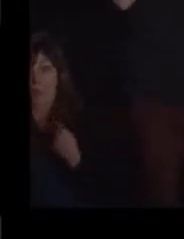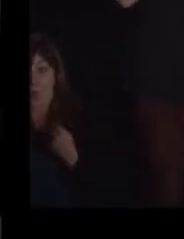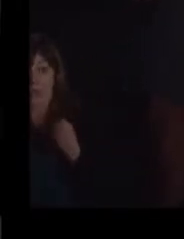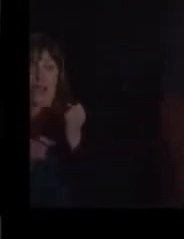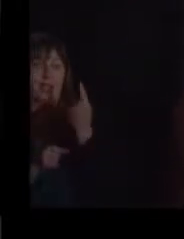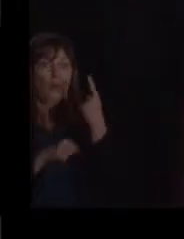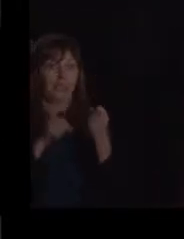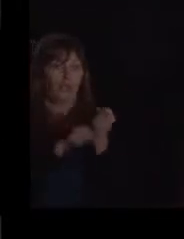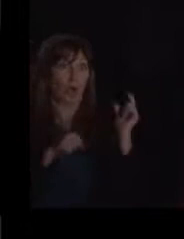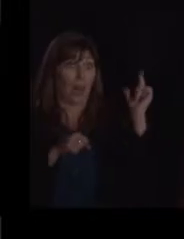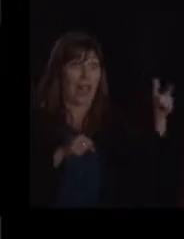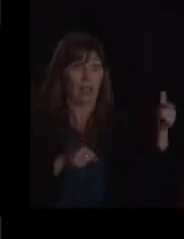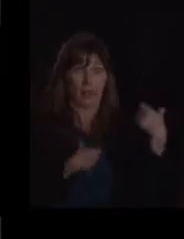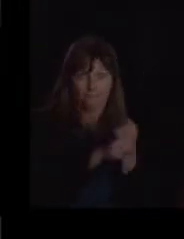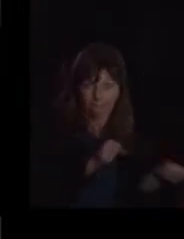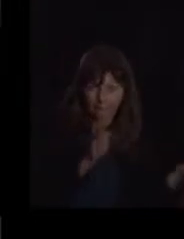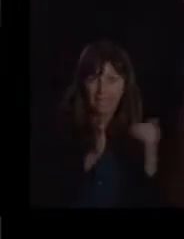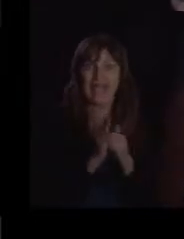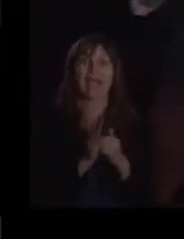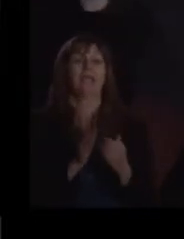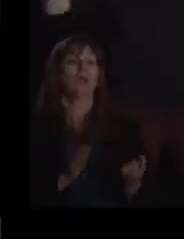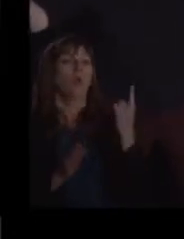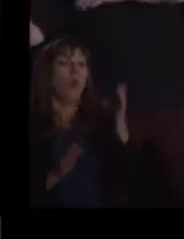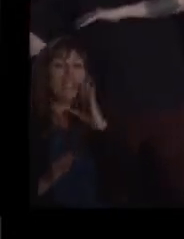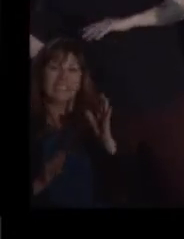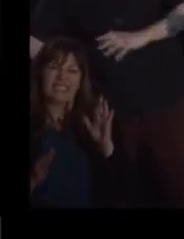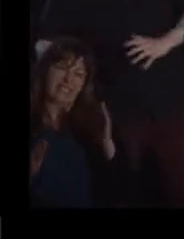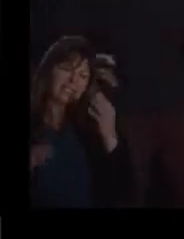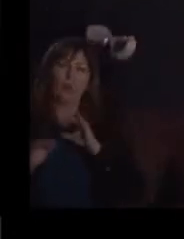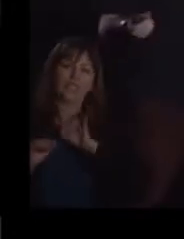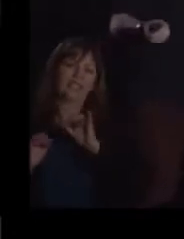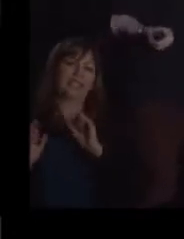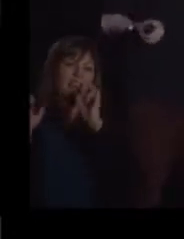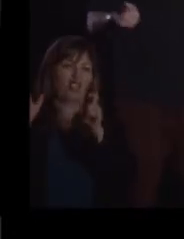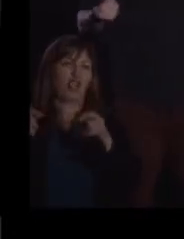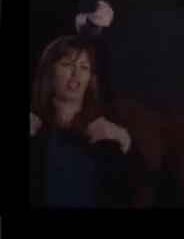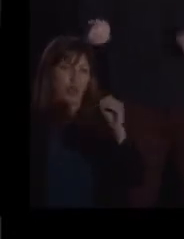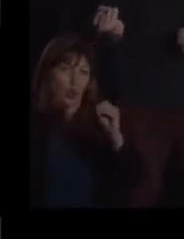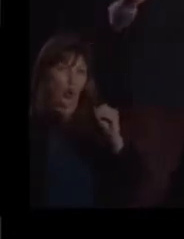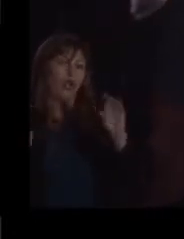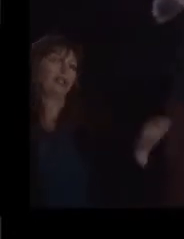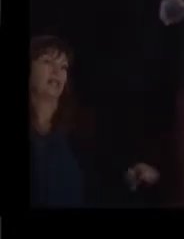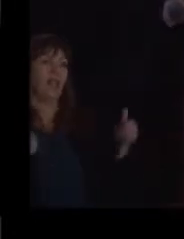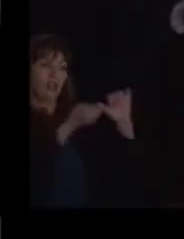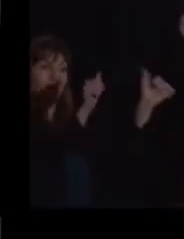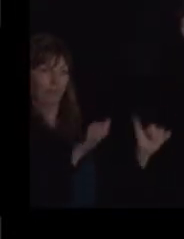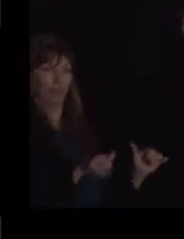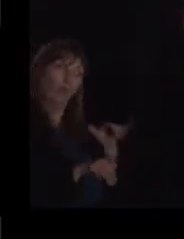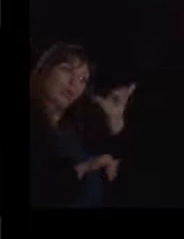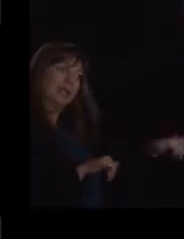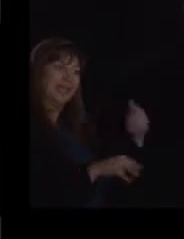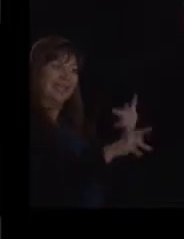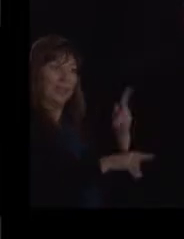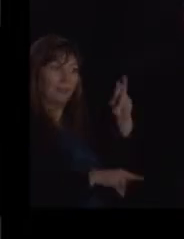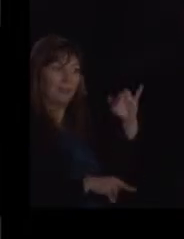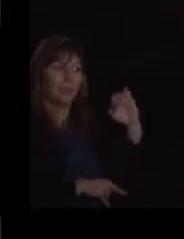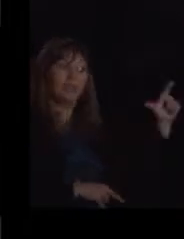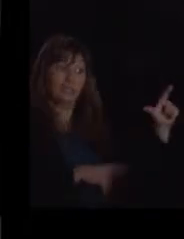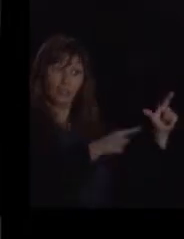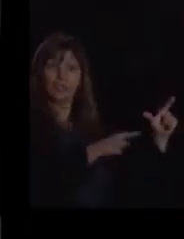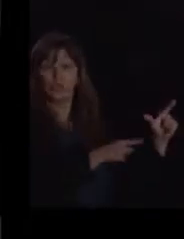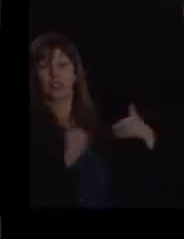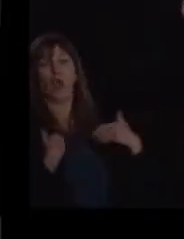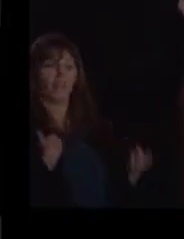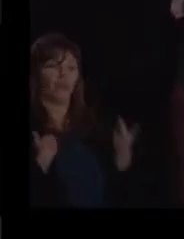the charity store in the home in Bristol. One lives within Aardman. And so by this point, I'd gone from never having done any giant